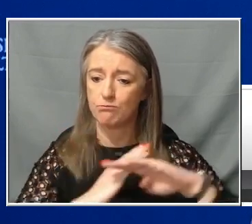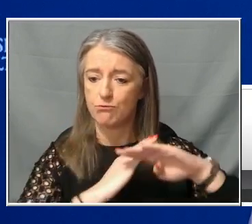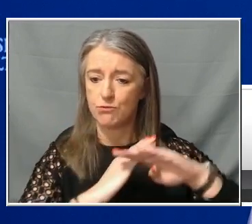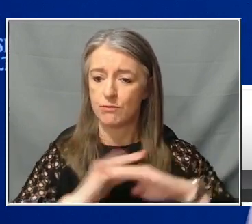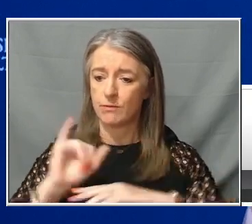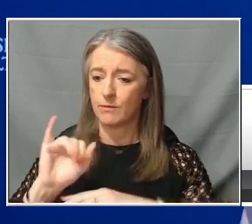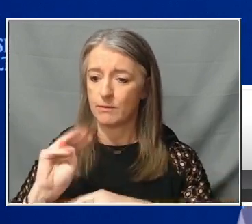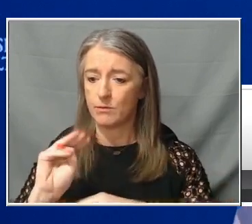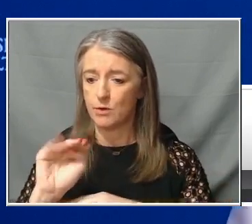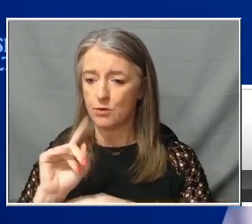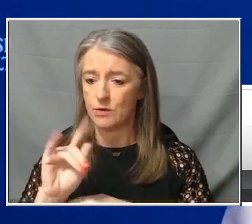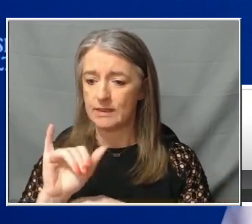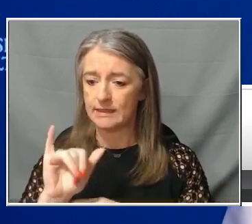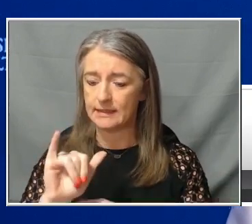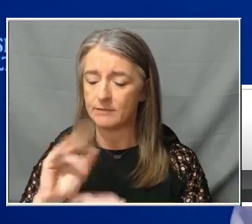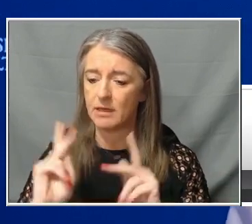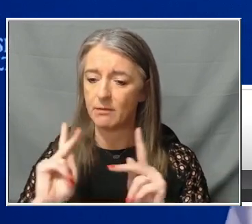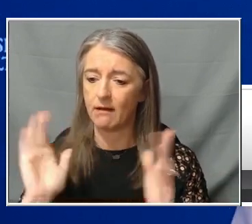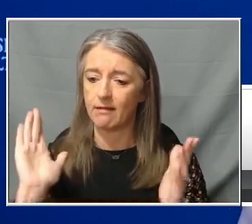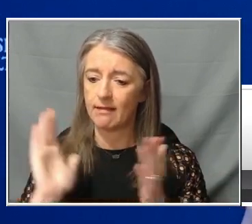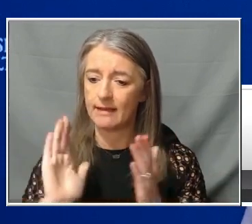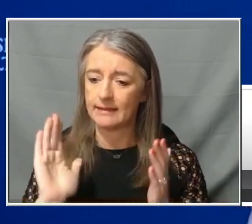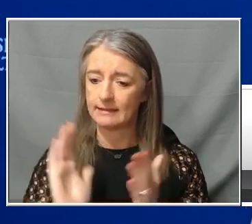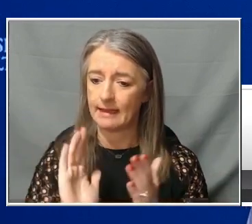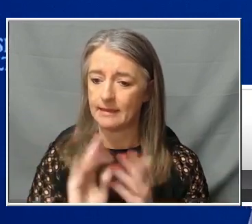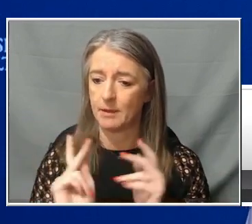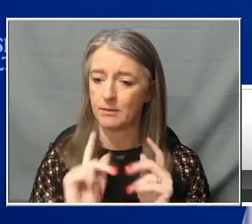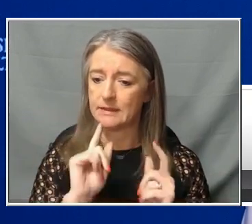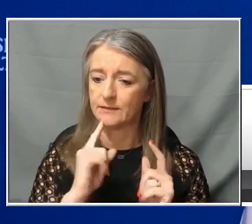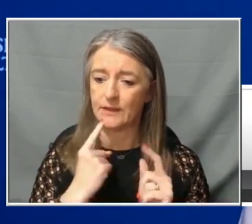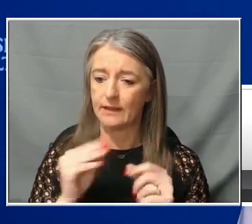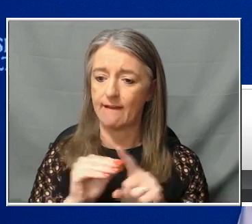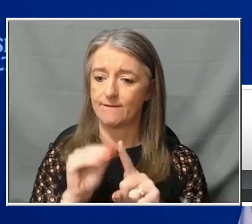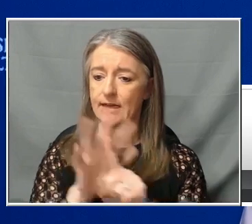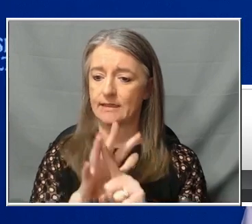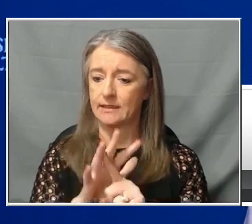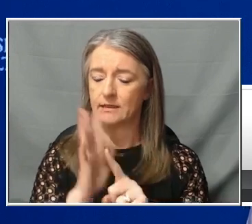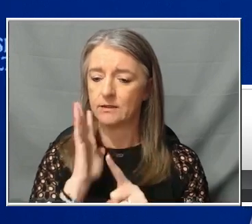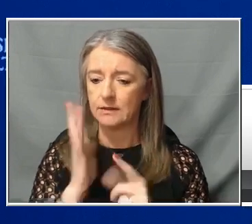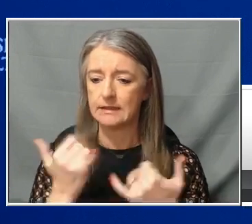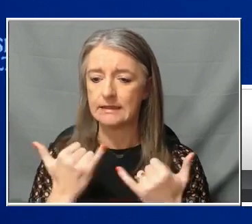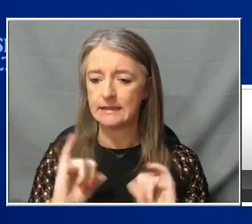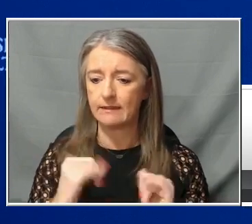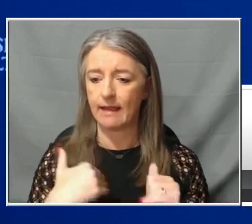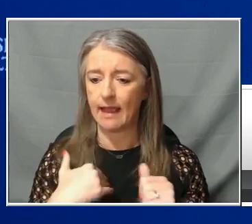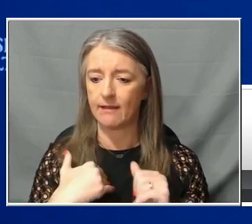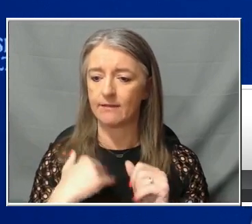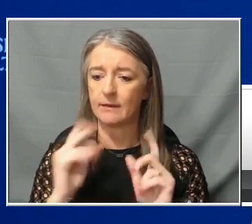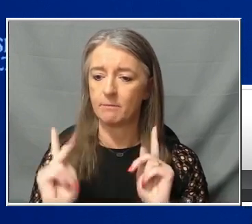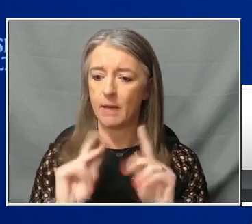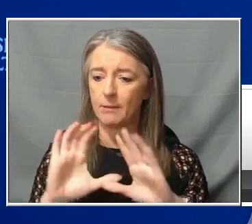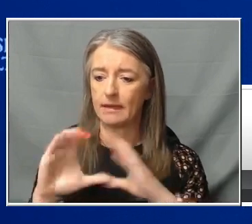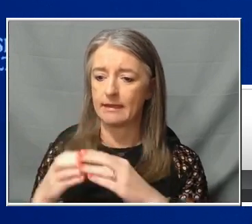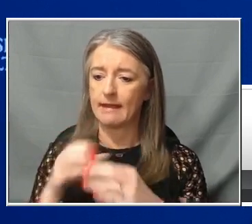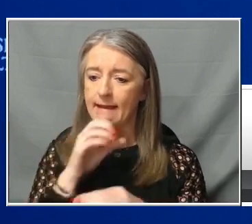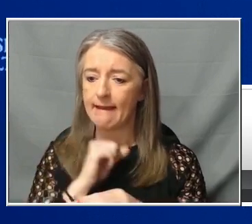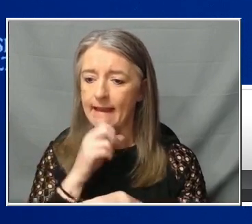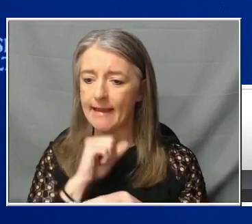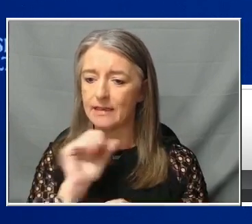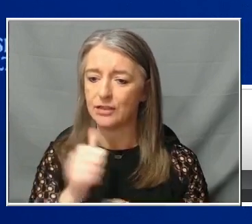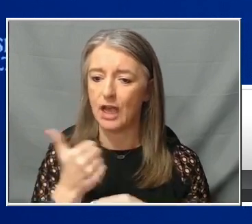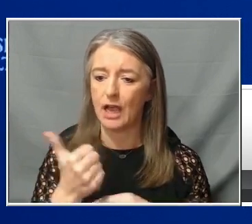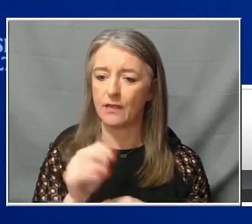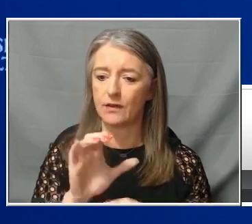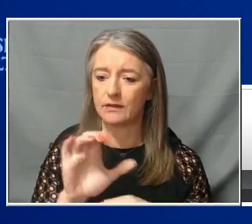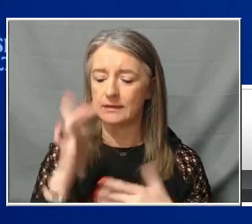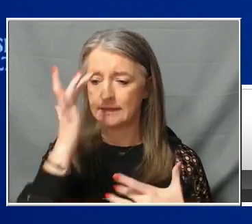people are going to be severely affected. Obviously, there will be those populations such as age and other comorbid